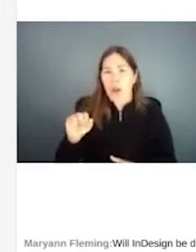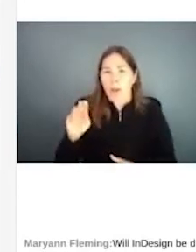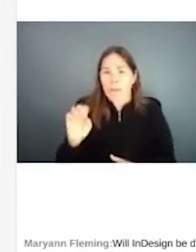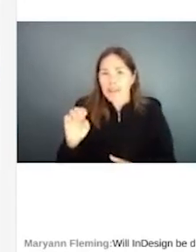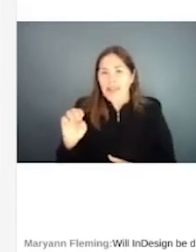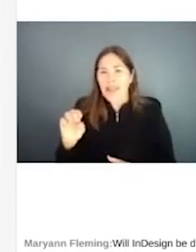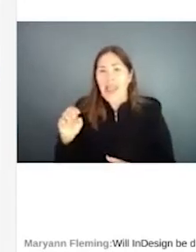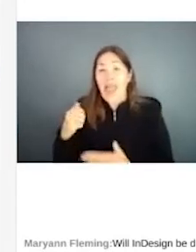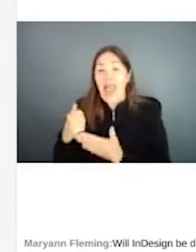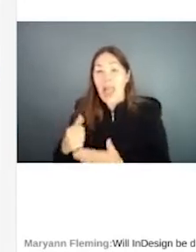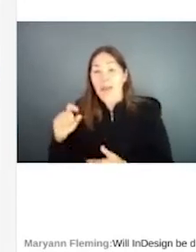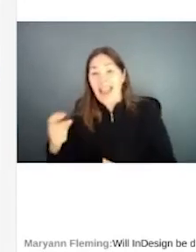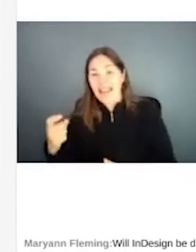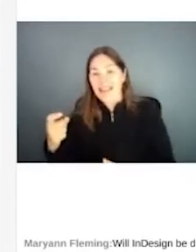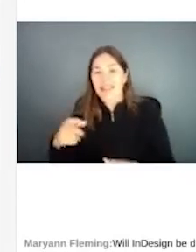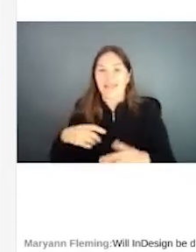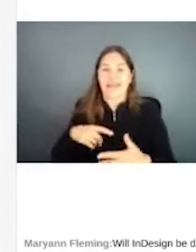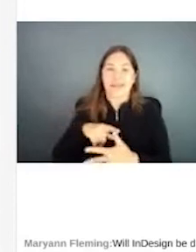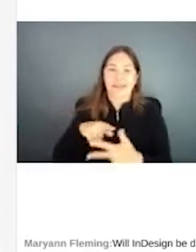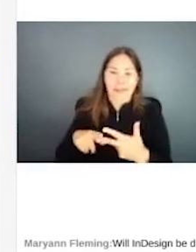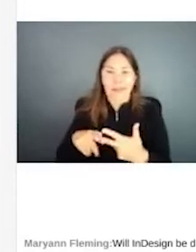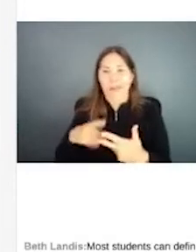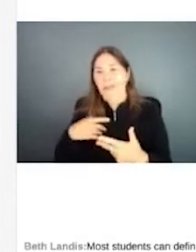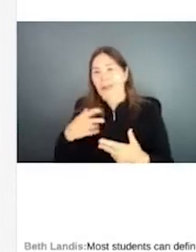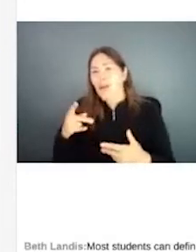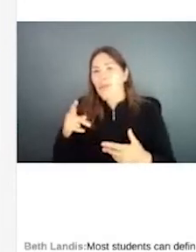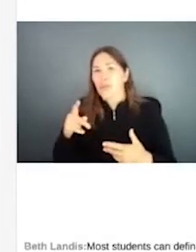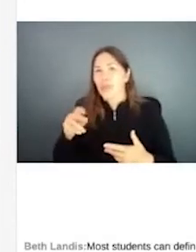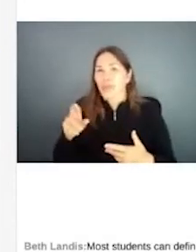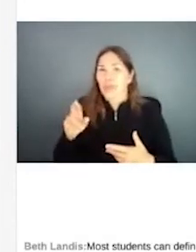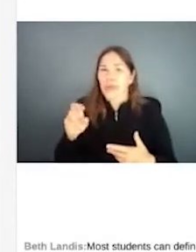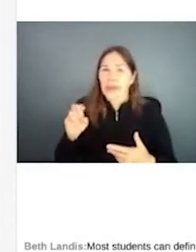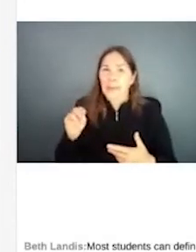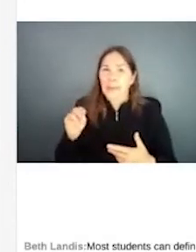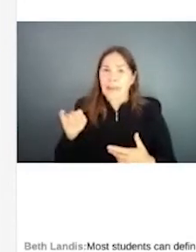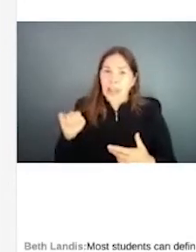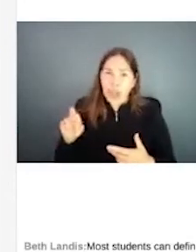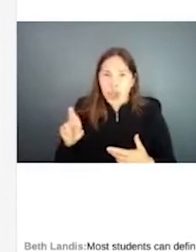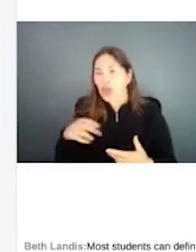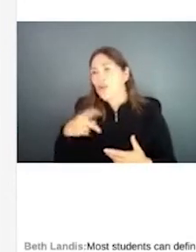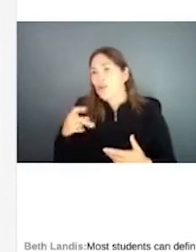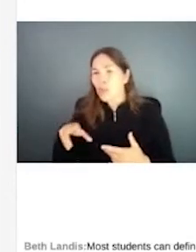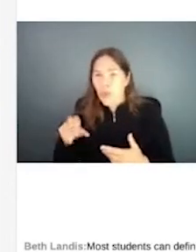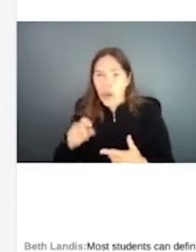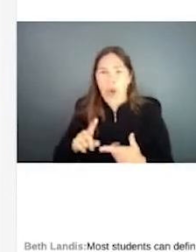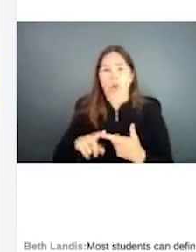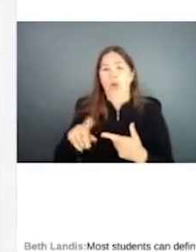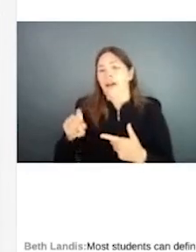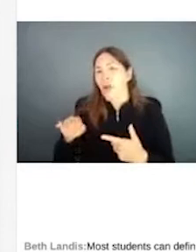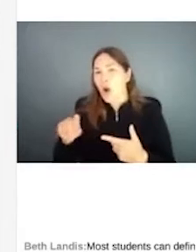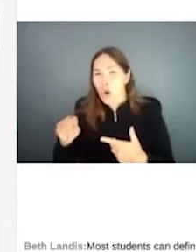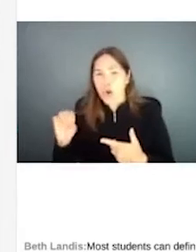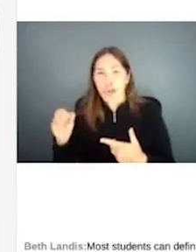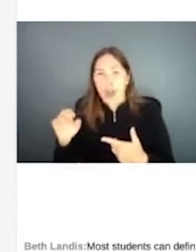Photoshop, Adobe Help X Illustrator, Premiere Pro, this is the Adobe site. And generally,